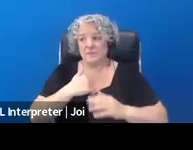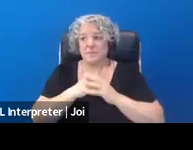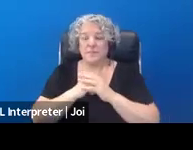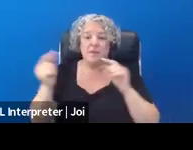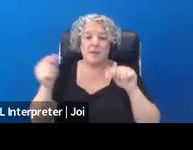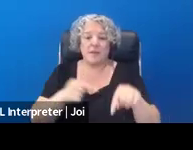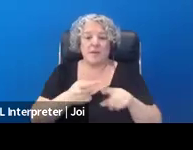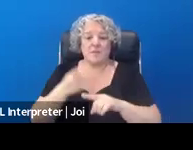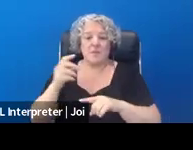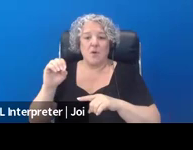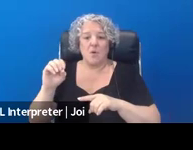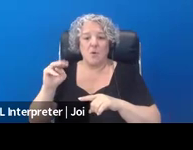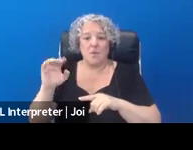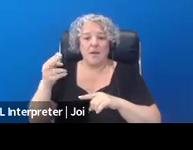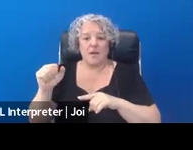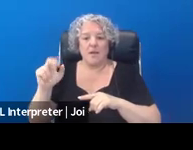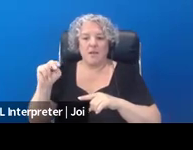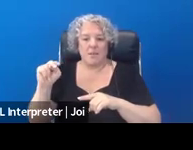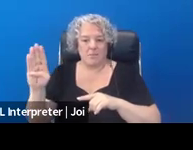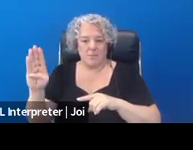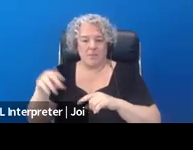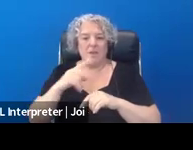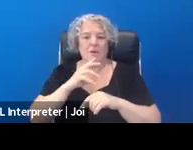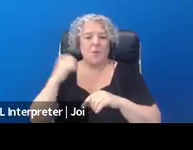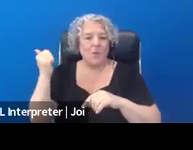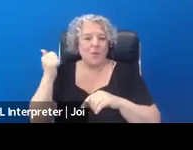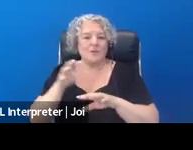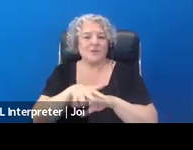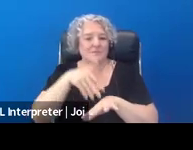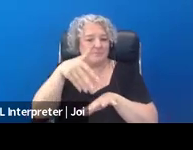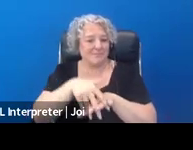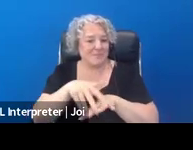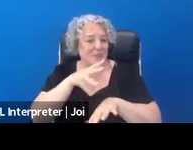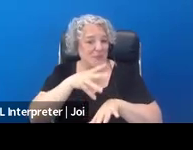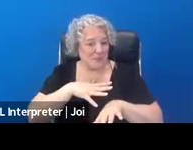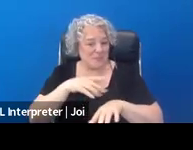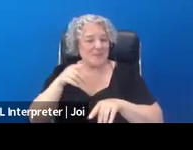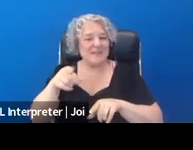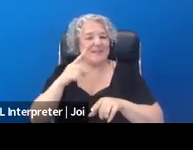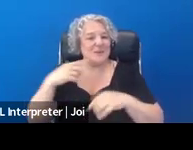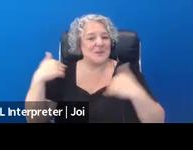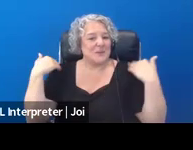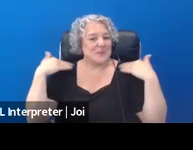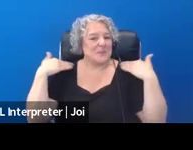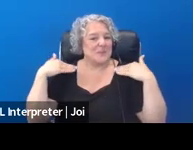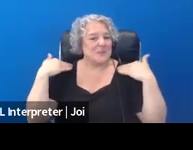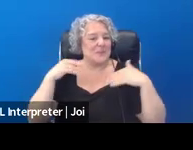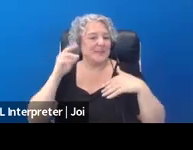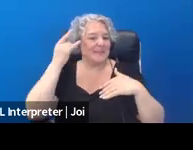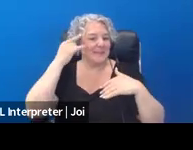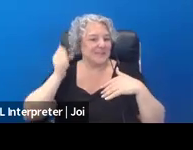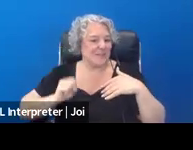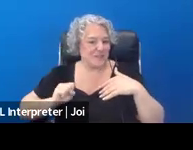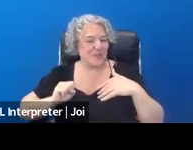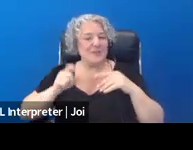coming to you from Omaha, Nebraska. I'm an older Indigenous woman with shoulder-length silver hair, reading